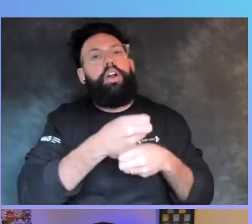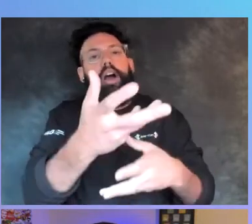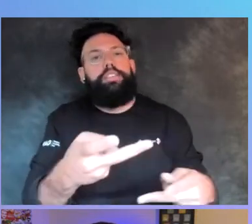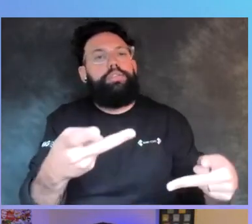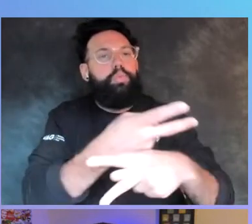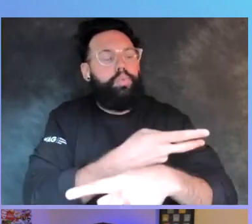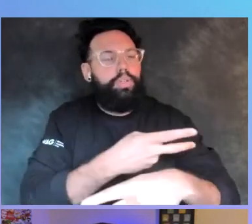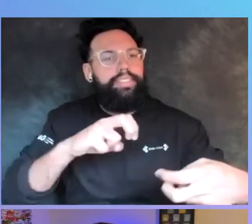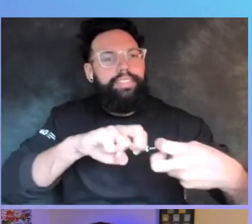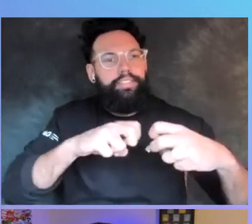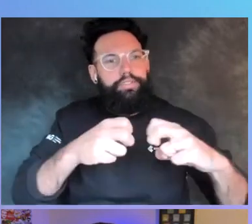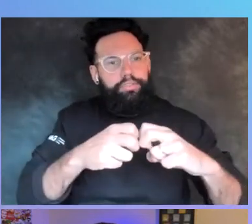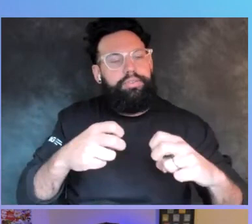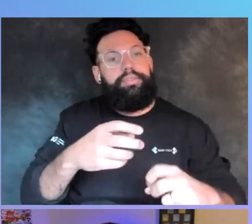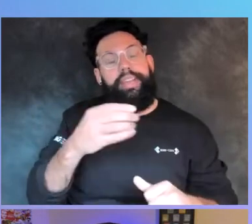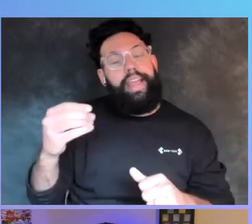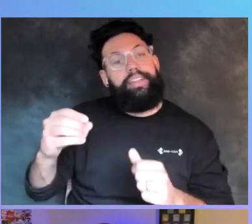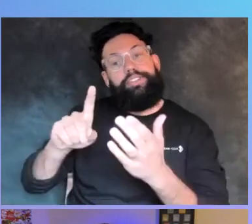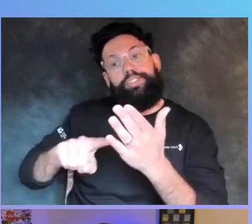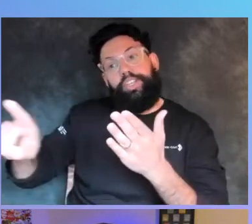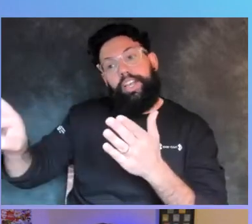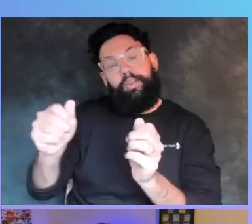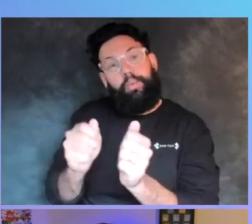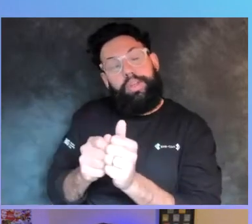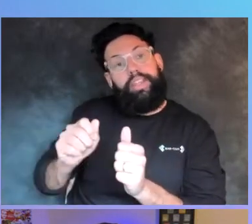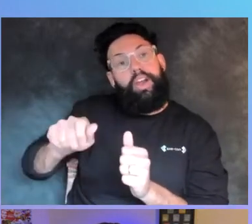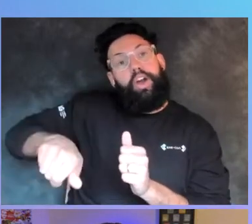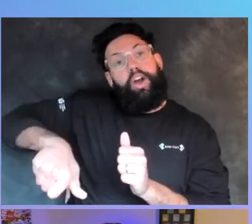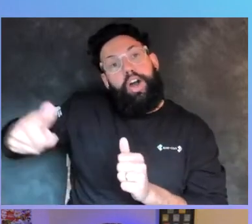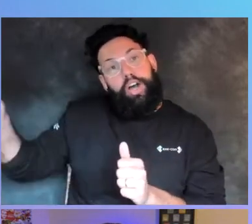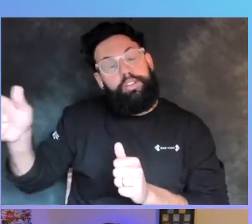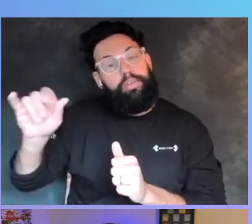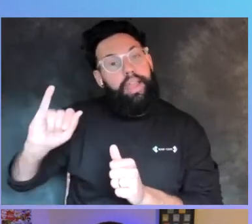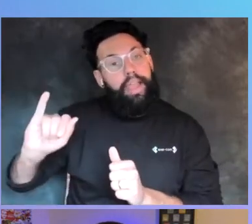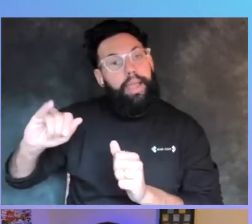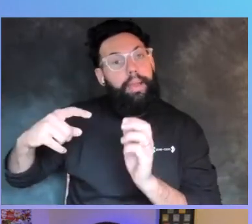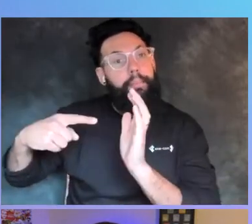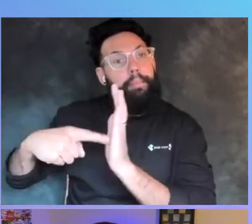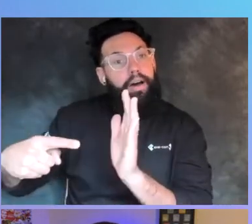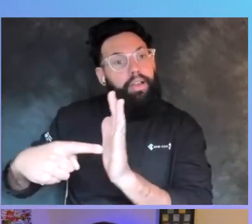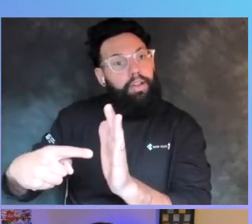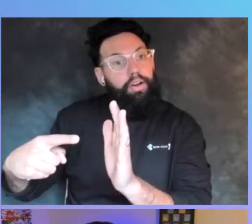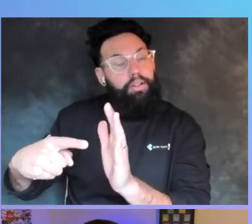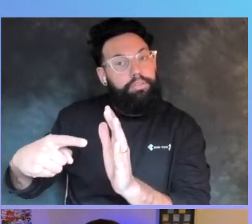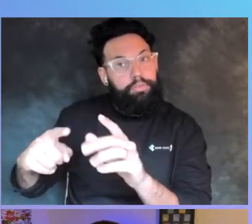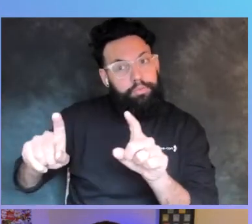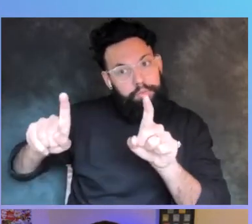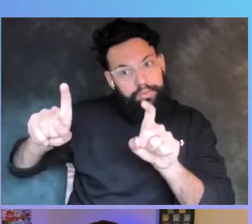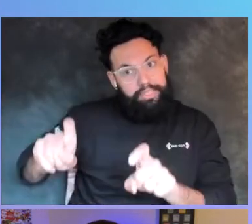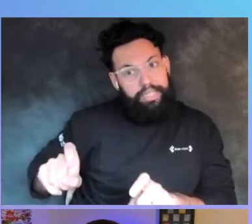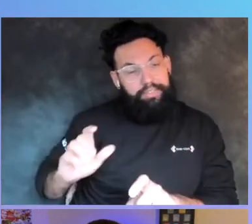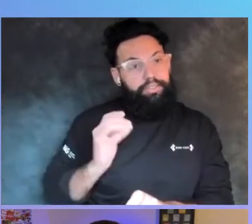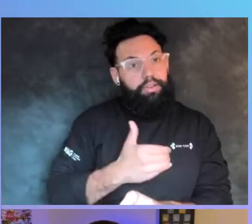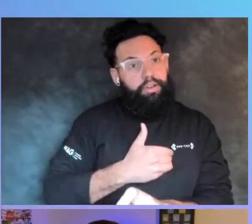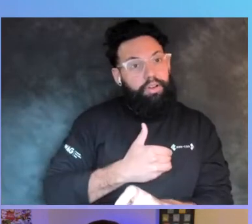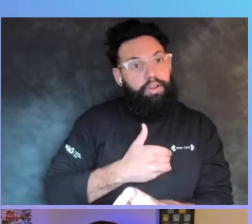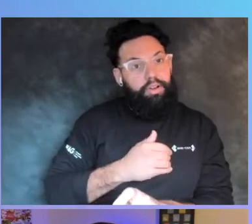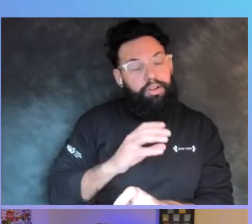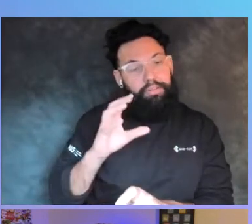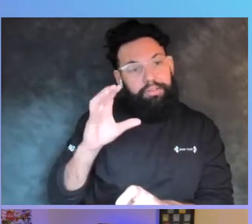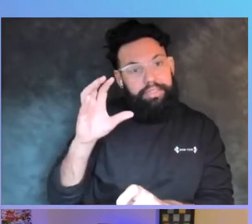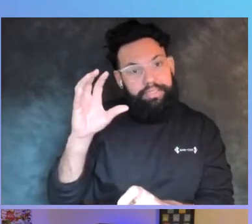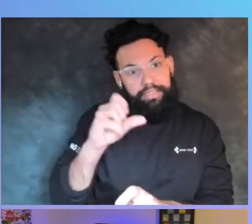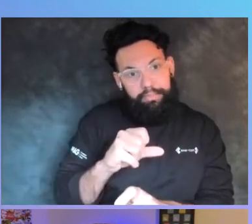model that's just making sure, hey, can we get a quick sanity check here, and that the developer's intention is still met by